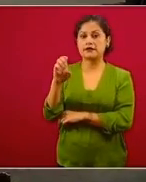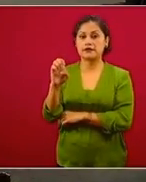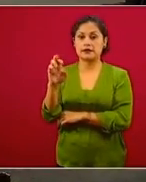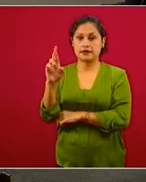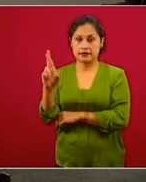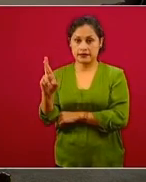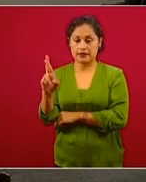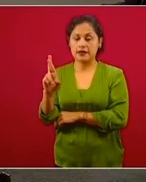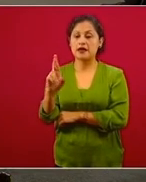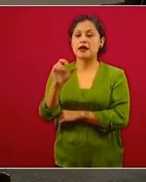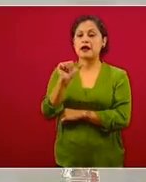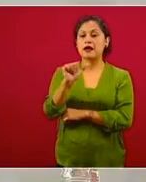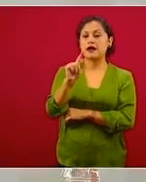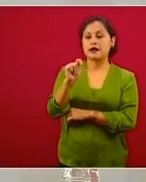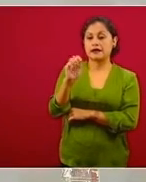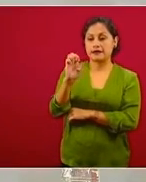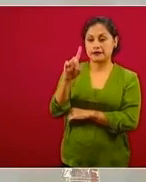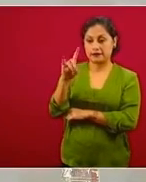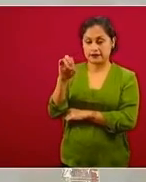so